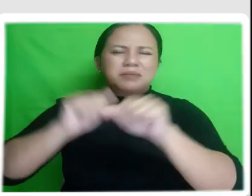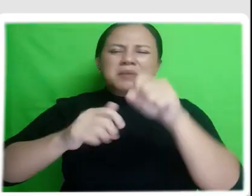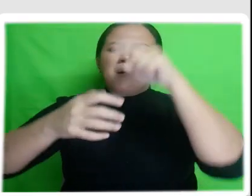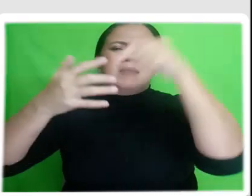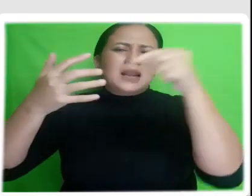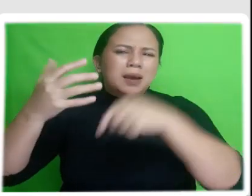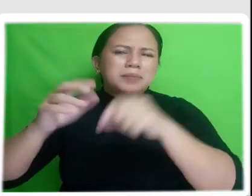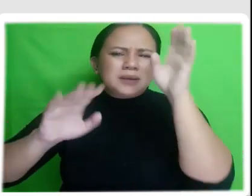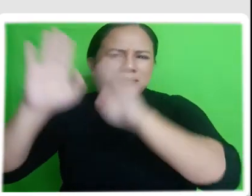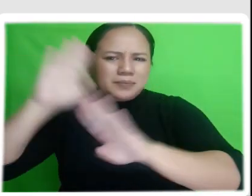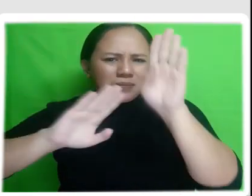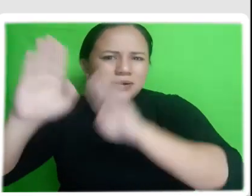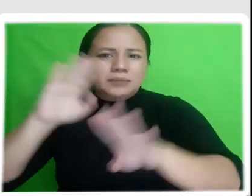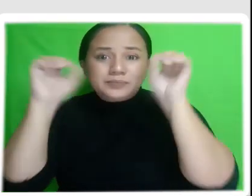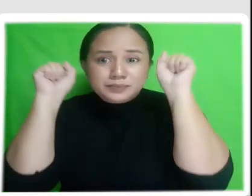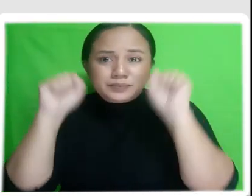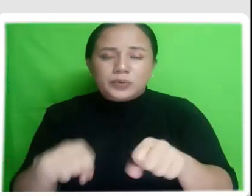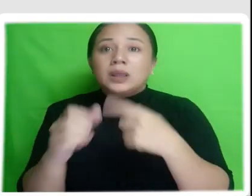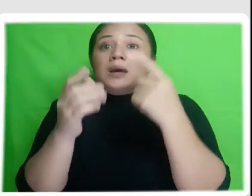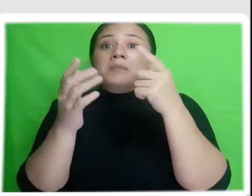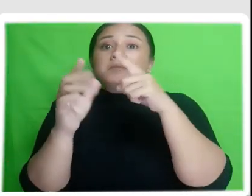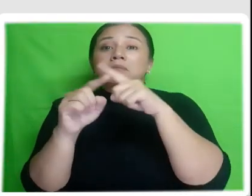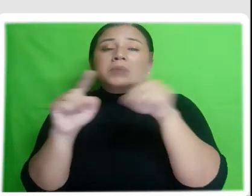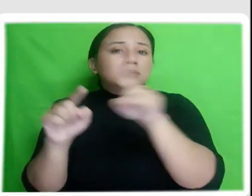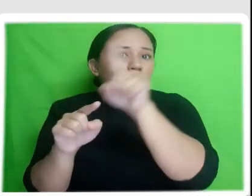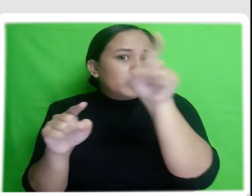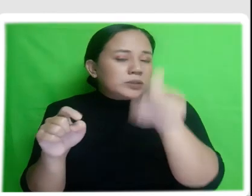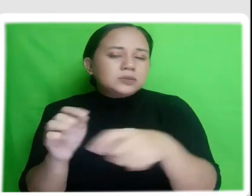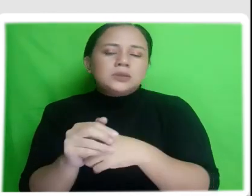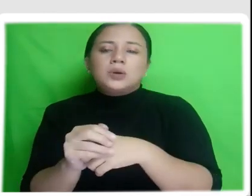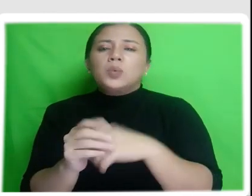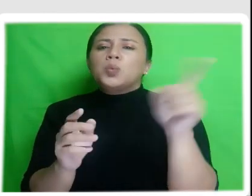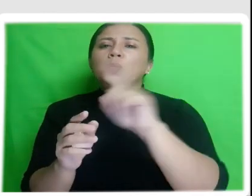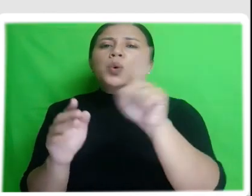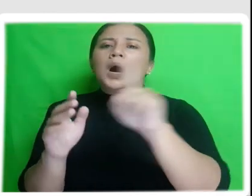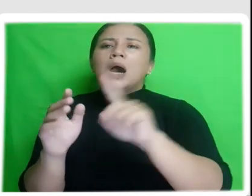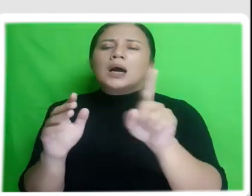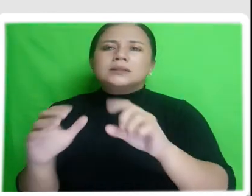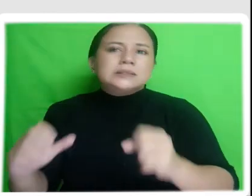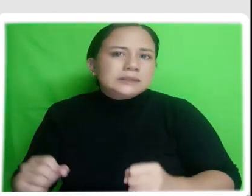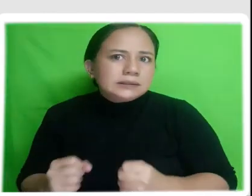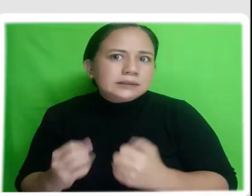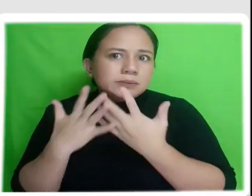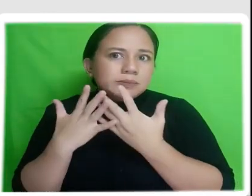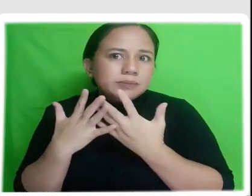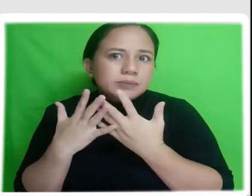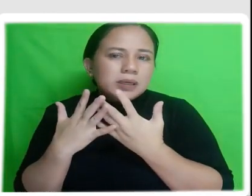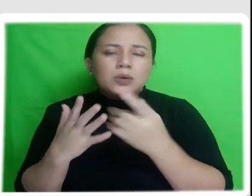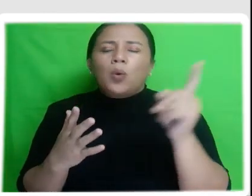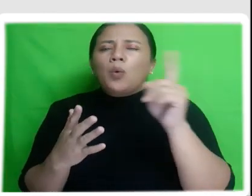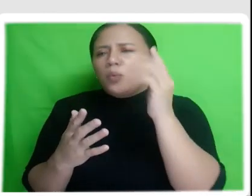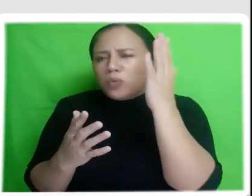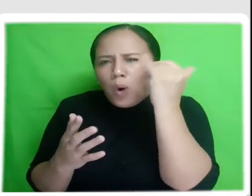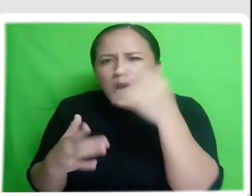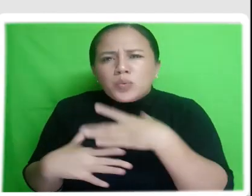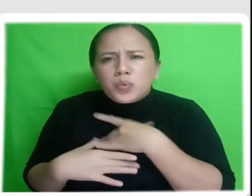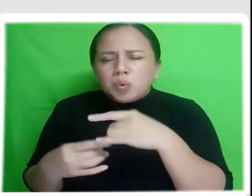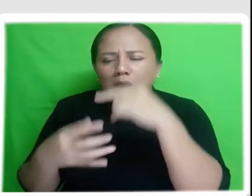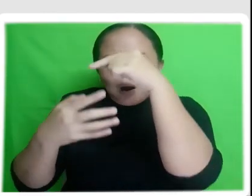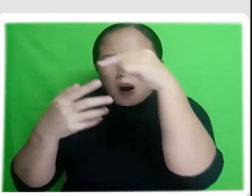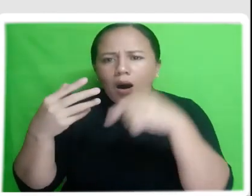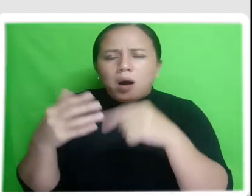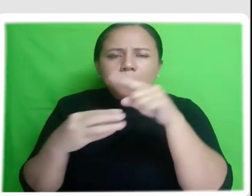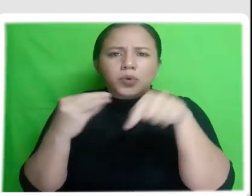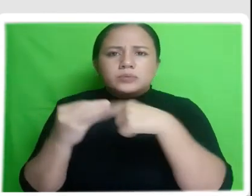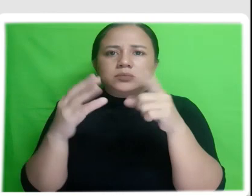are possible. The question is, what motivates you? What interests you among these education